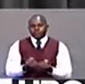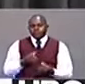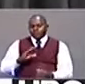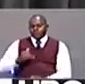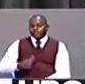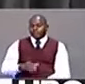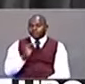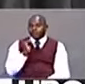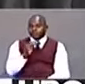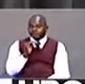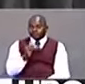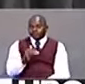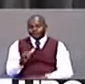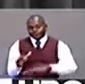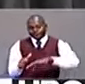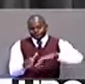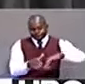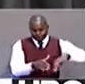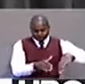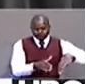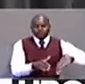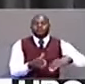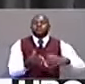Madam Speaker, as colleagues have said,